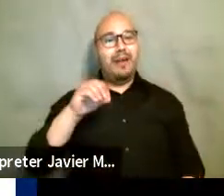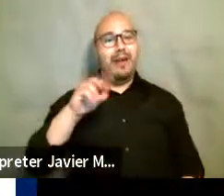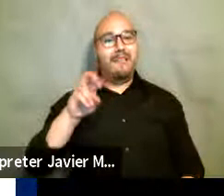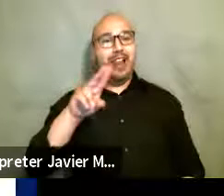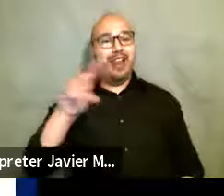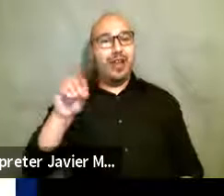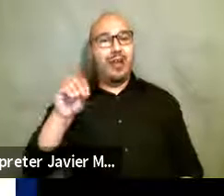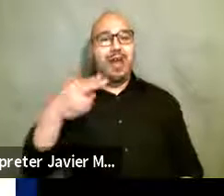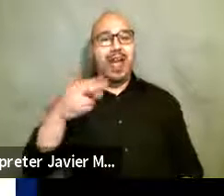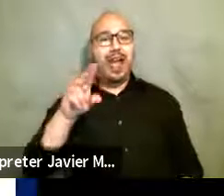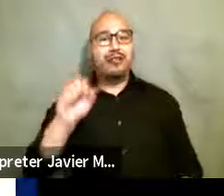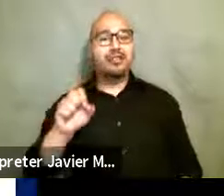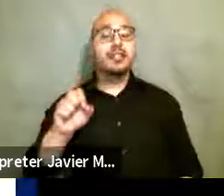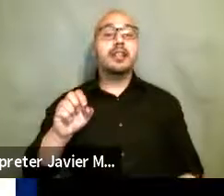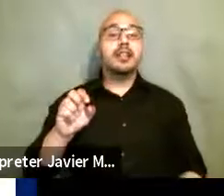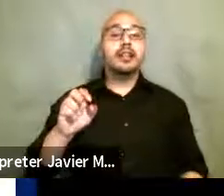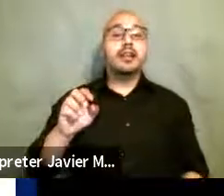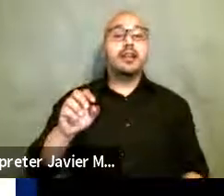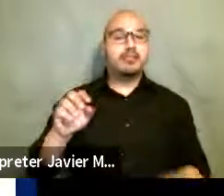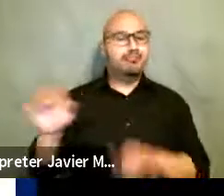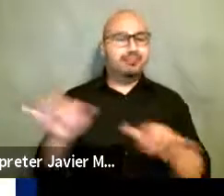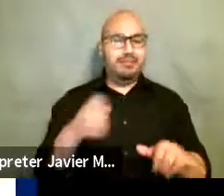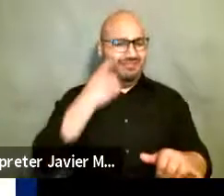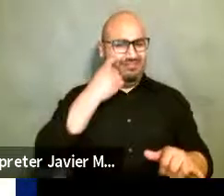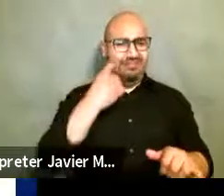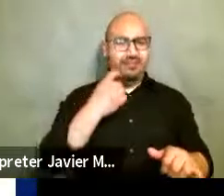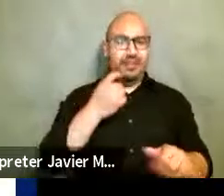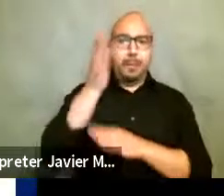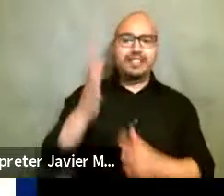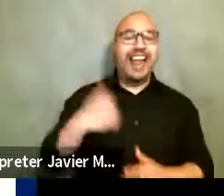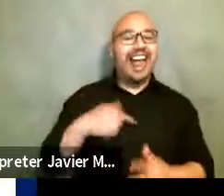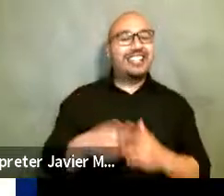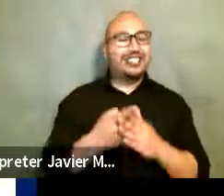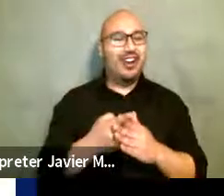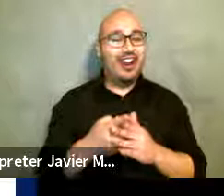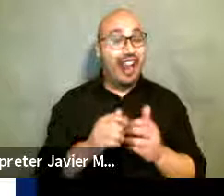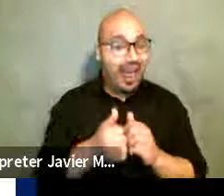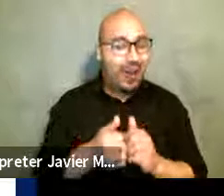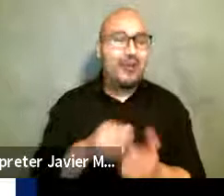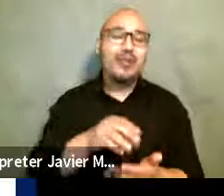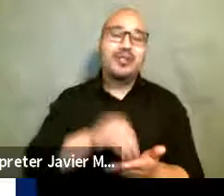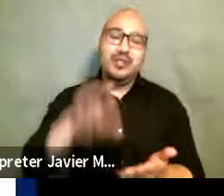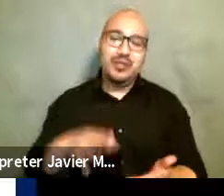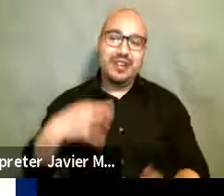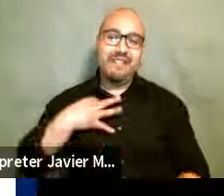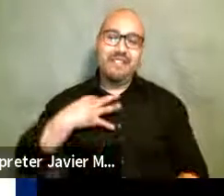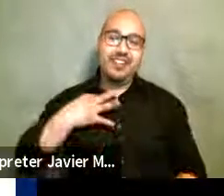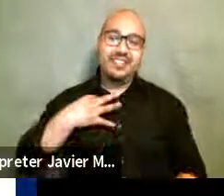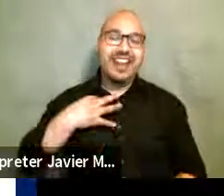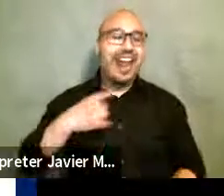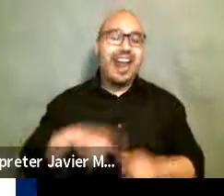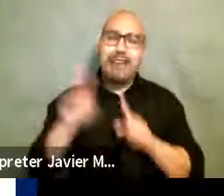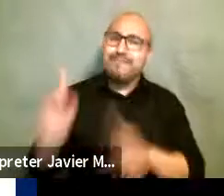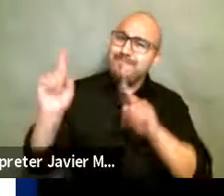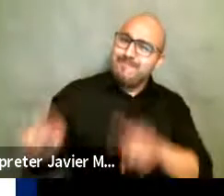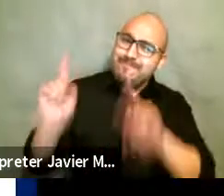as my previous presenters, I started out here as a student volunteer, and they just couldn't get rid of me.